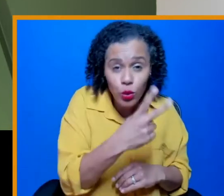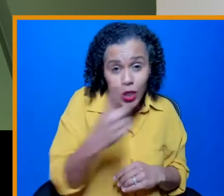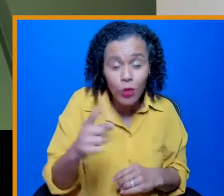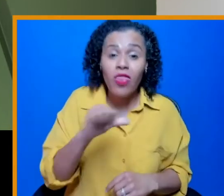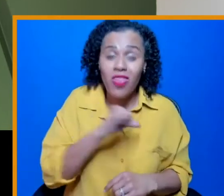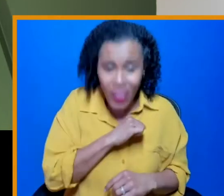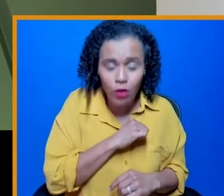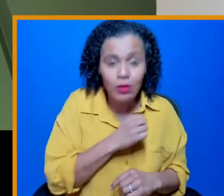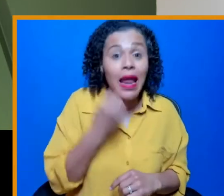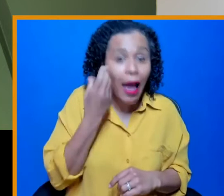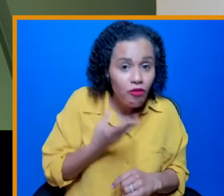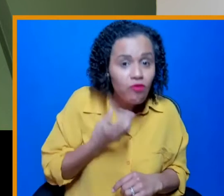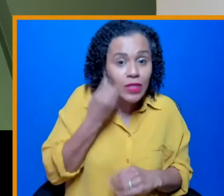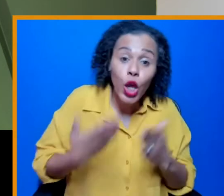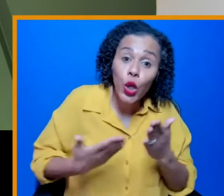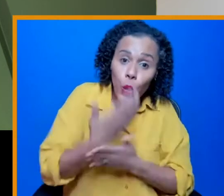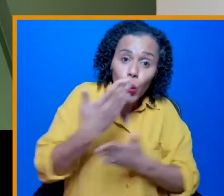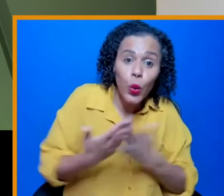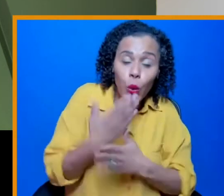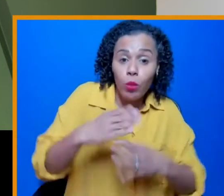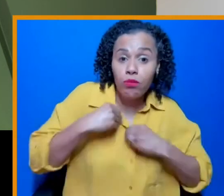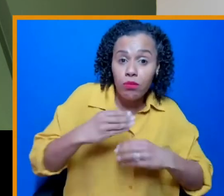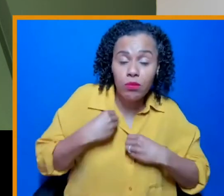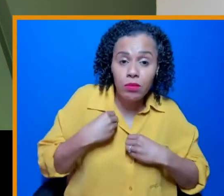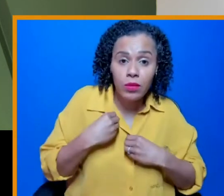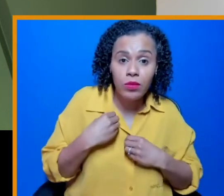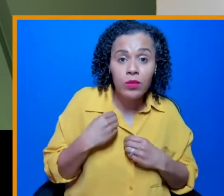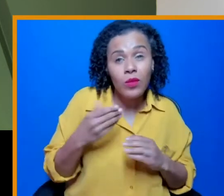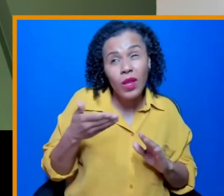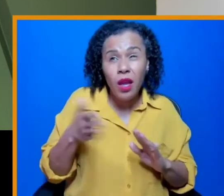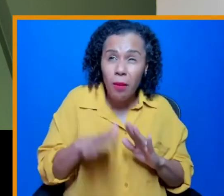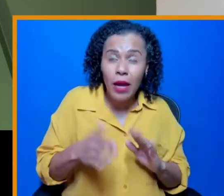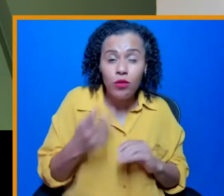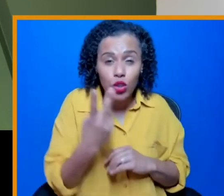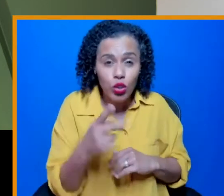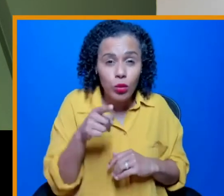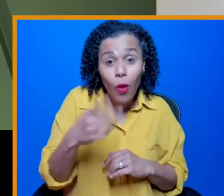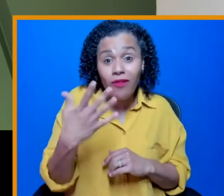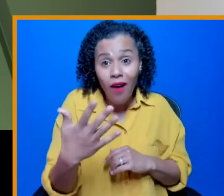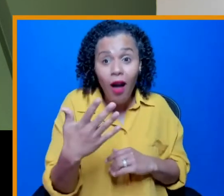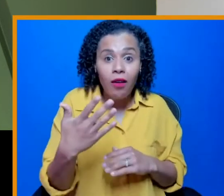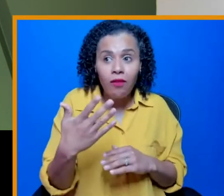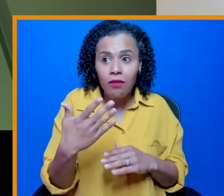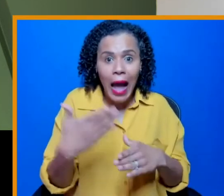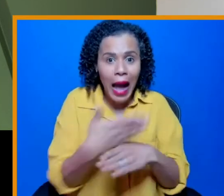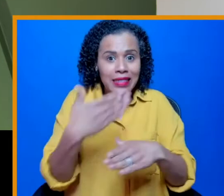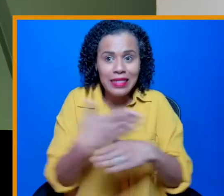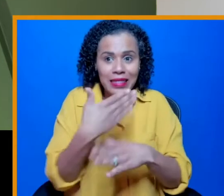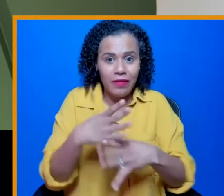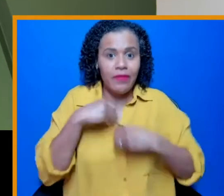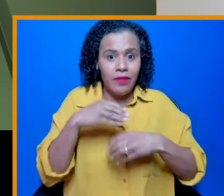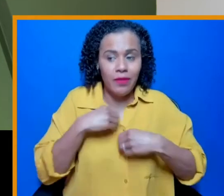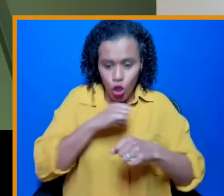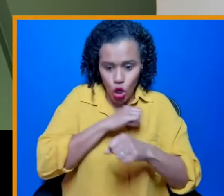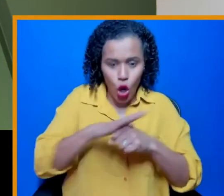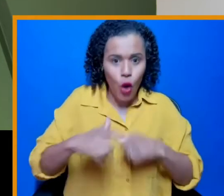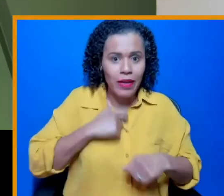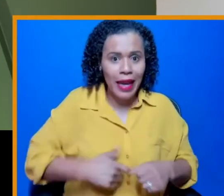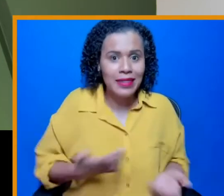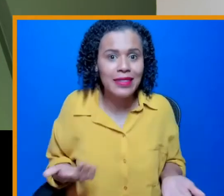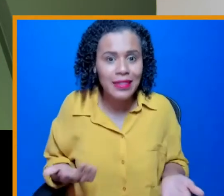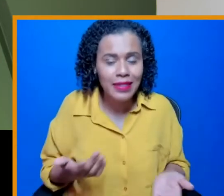221,000 daily cases, with just under 2.5 million active cases. And that's probably why everybody listening to